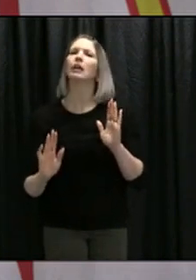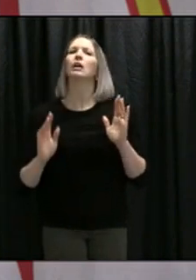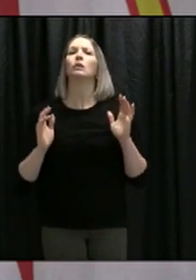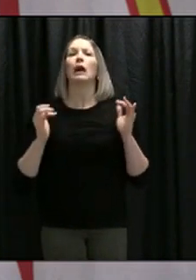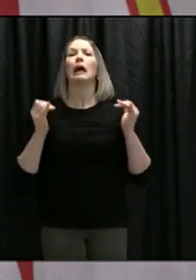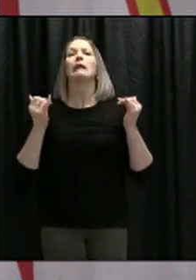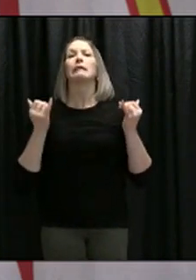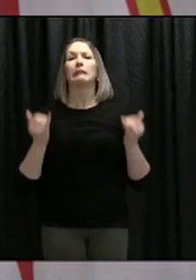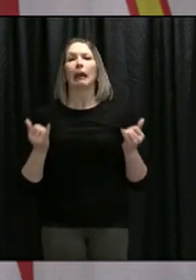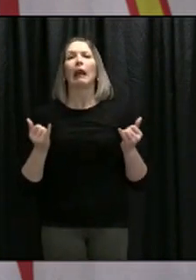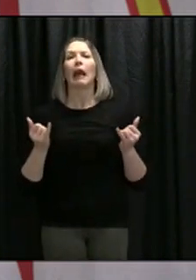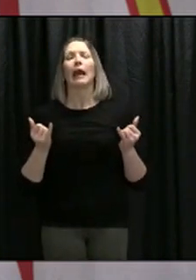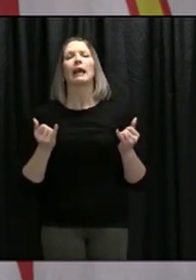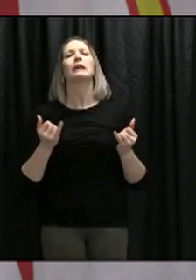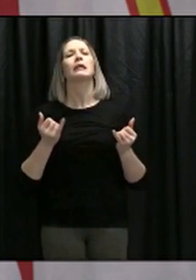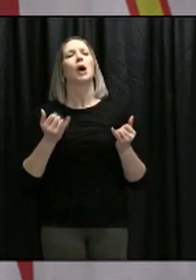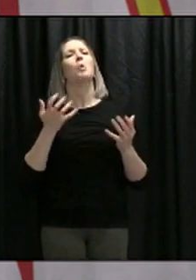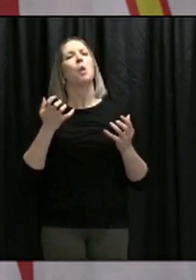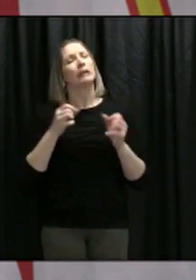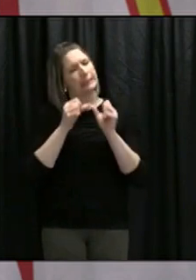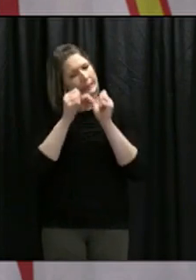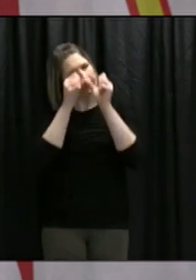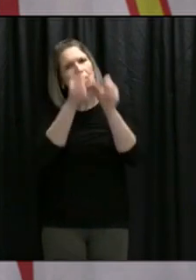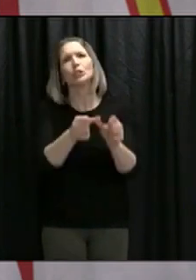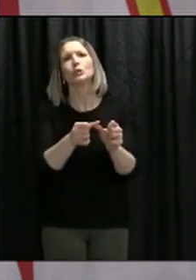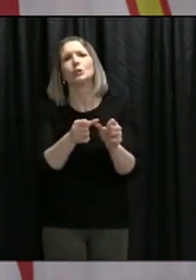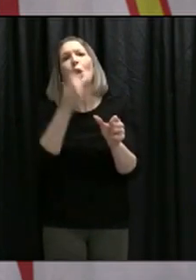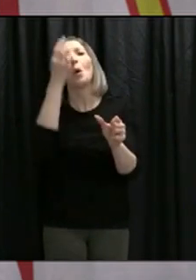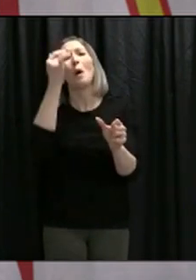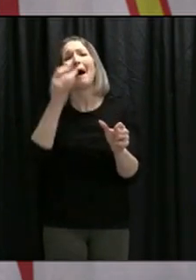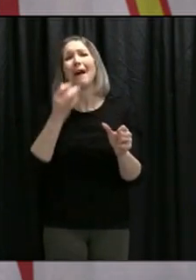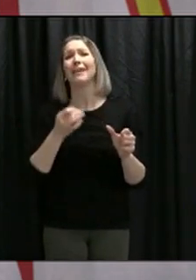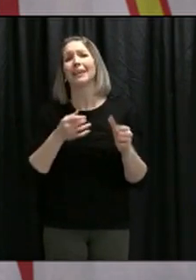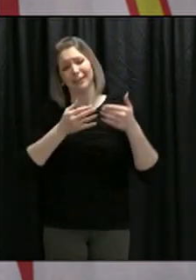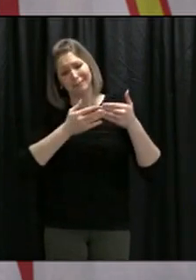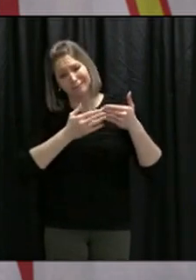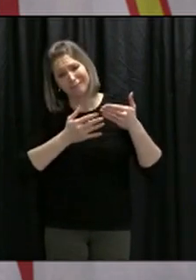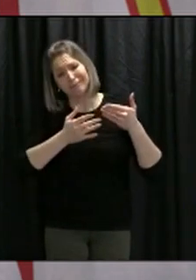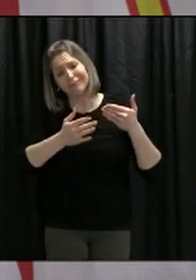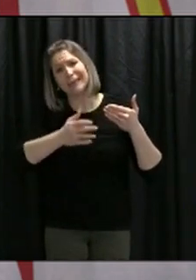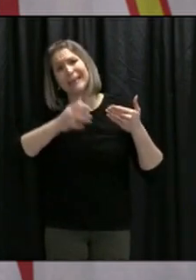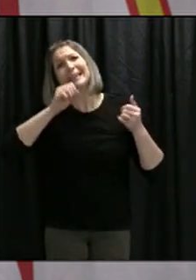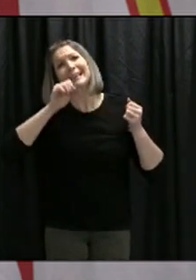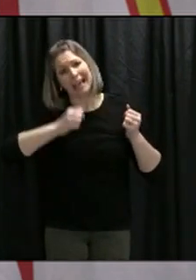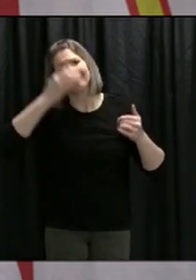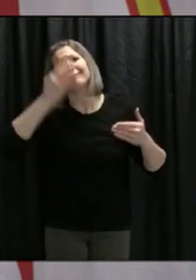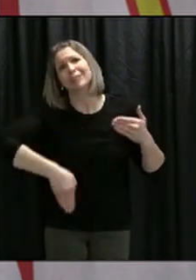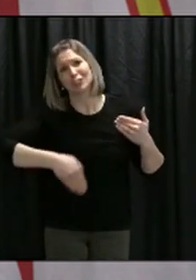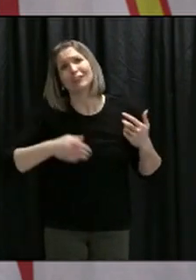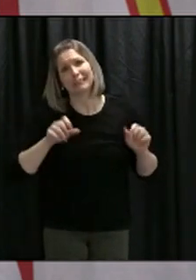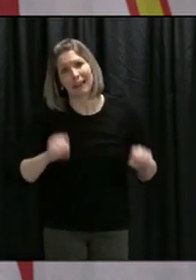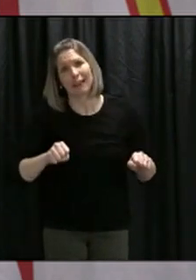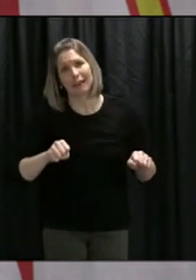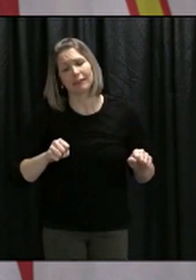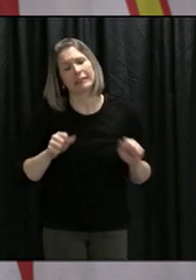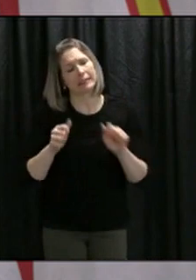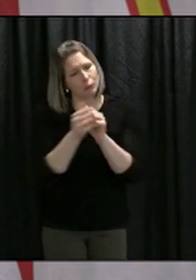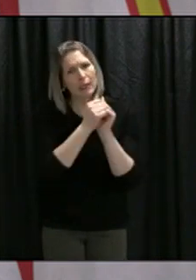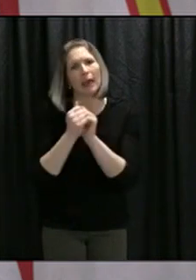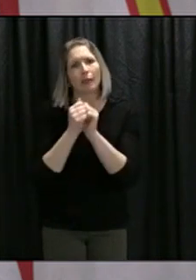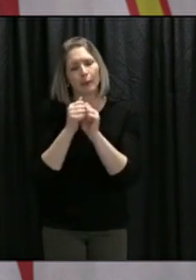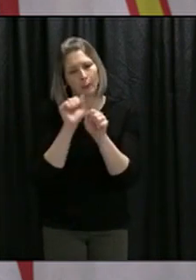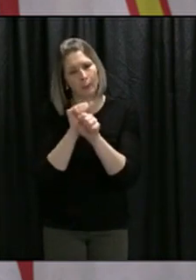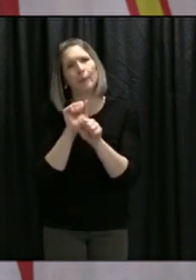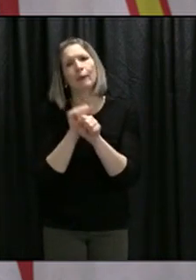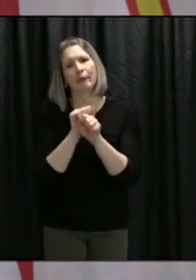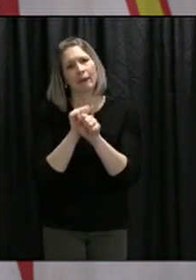to the outcome that we all want. Be responsible, and let's continue to work together to stop the spread. It's the only